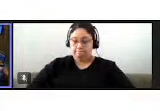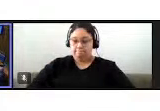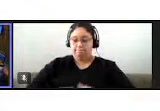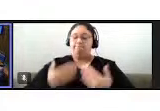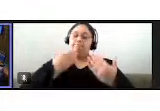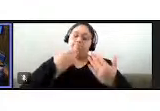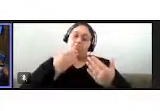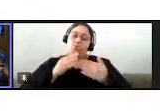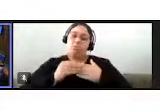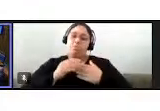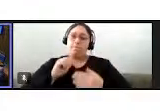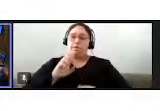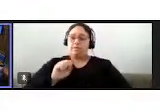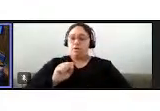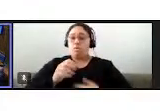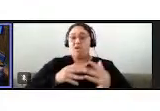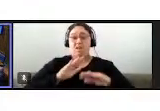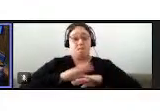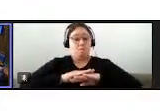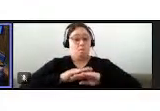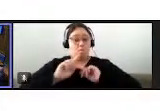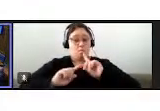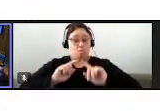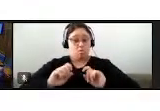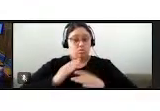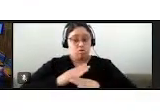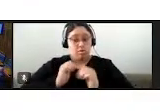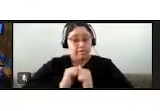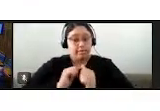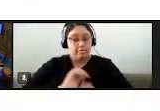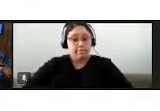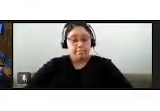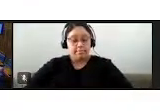Thank you, Member Maseko. Any other questions, colleagues?